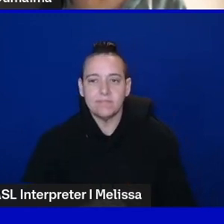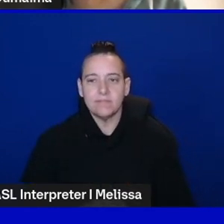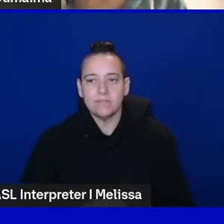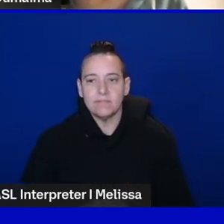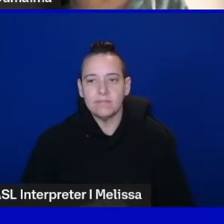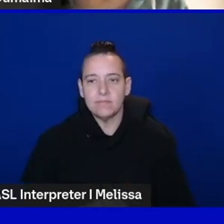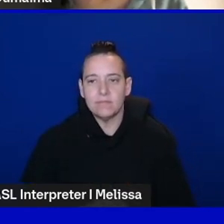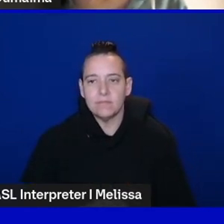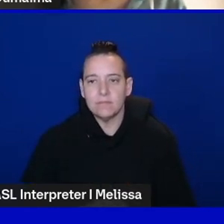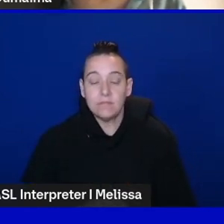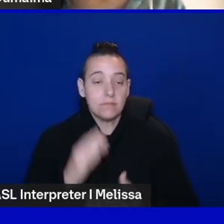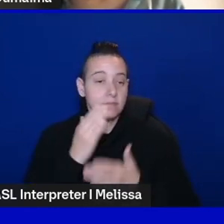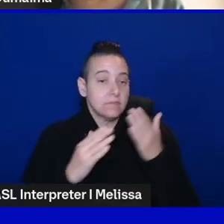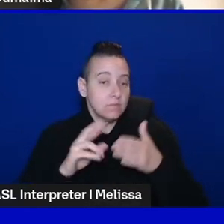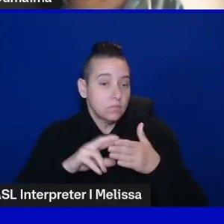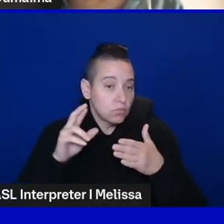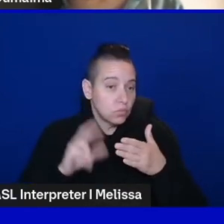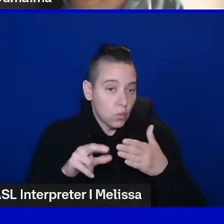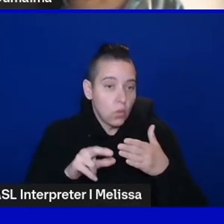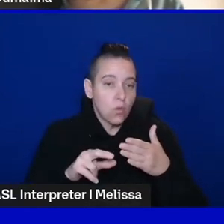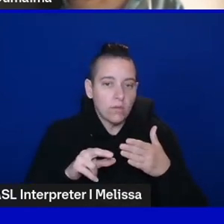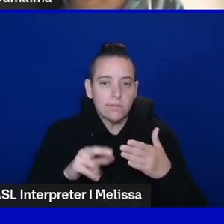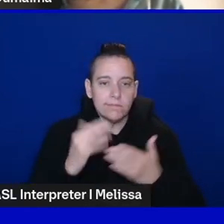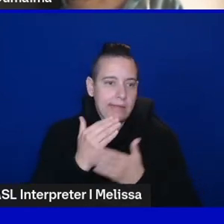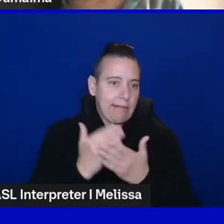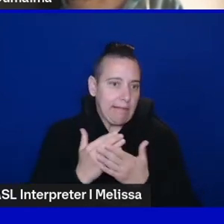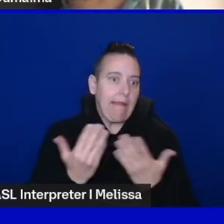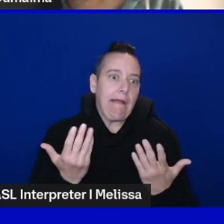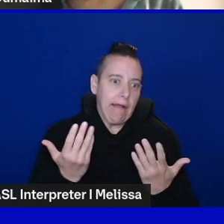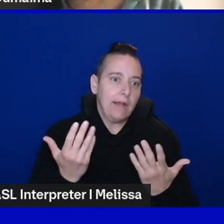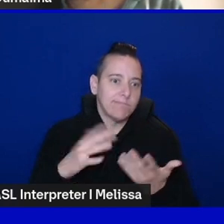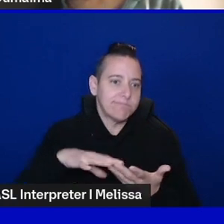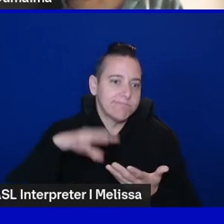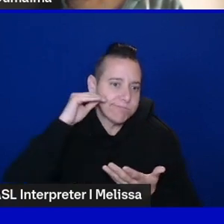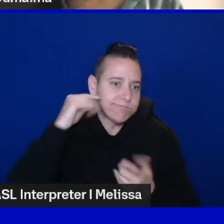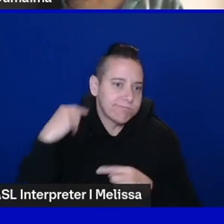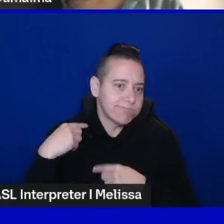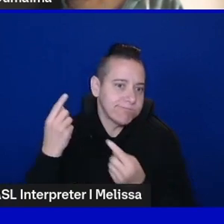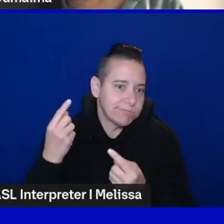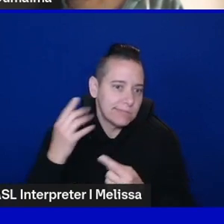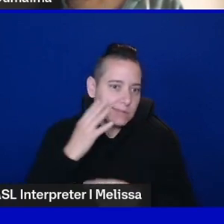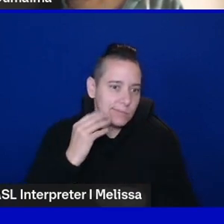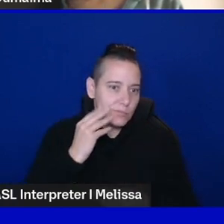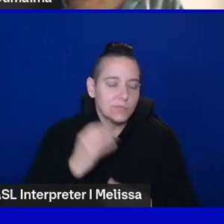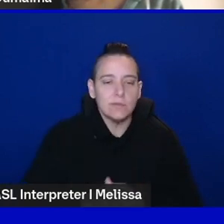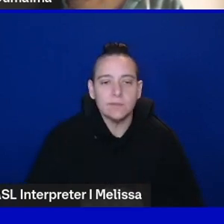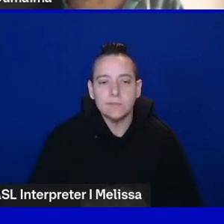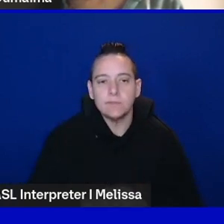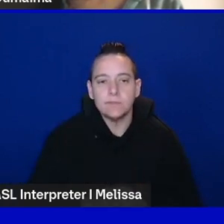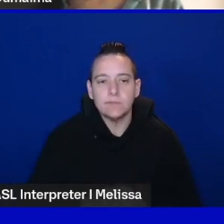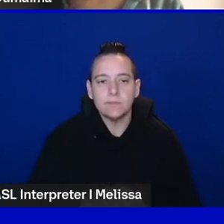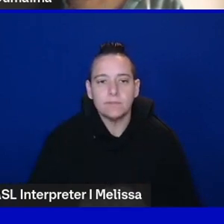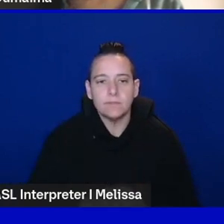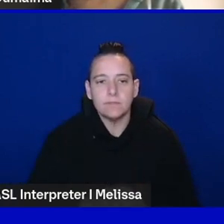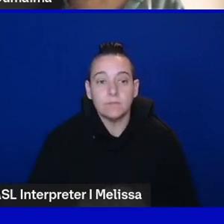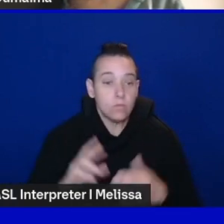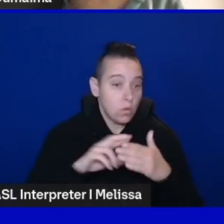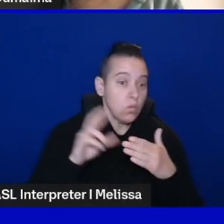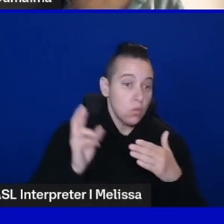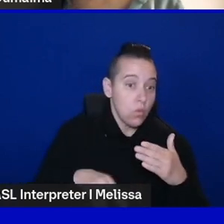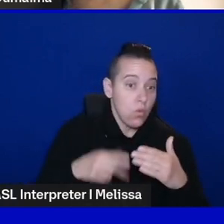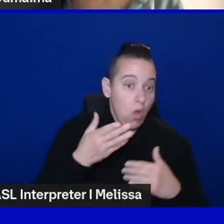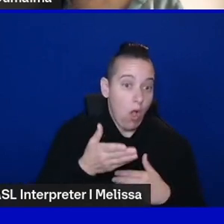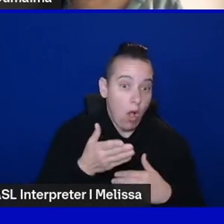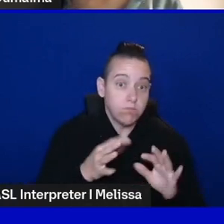So a few results and some lessons learned along this experience. The results have been